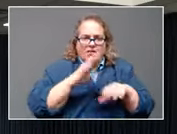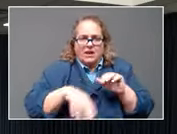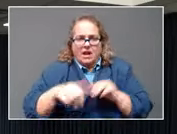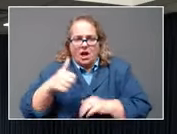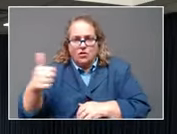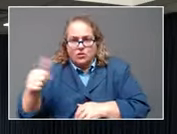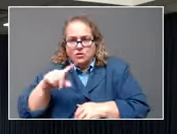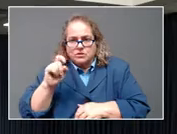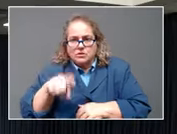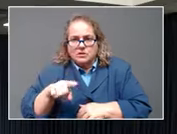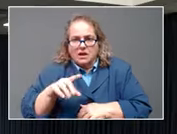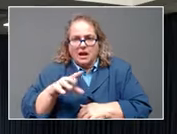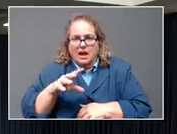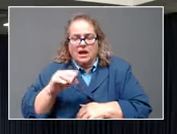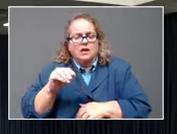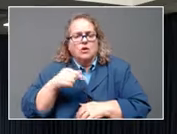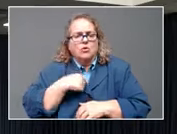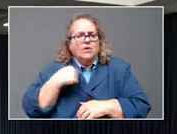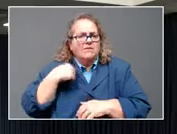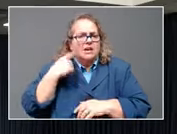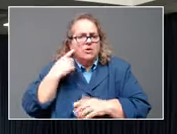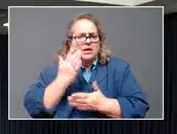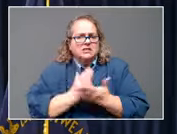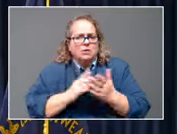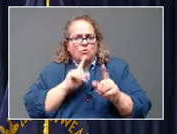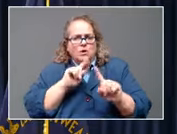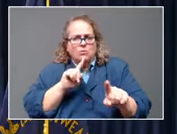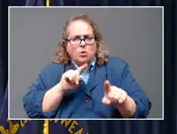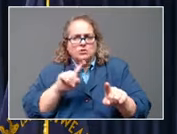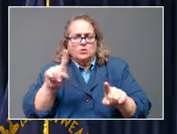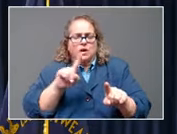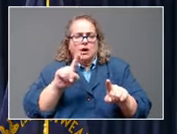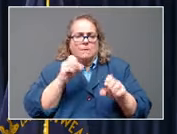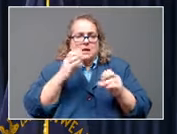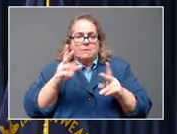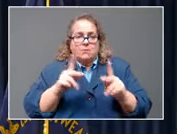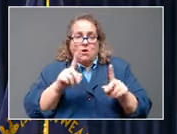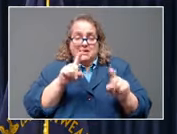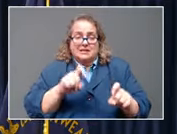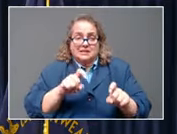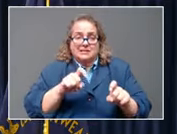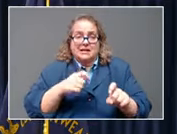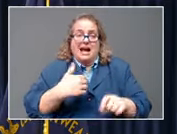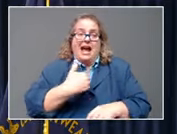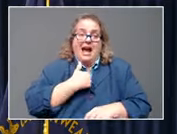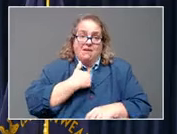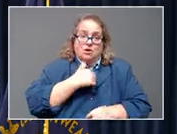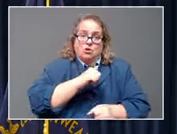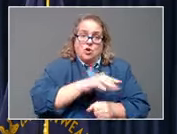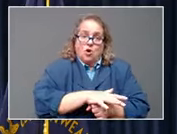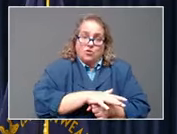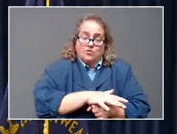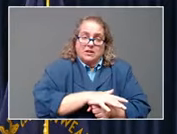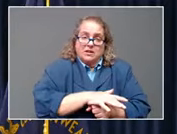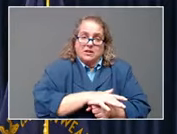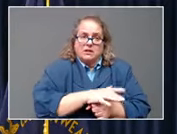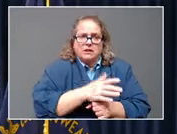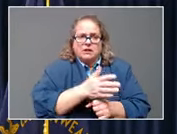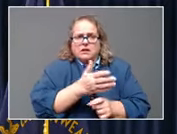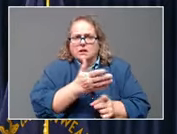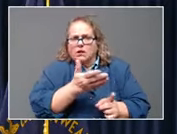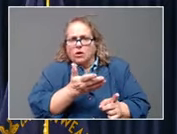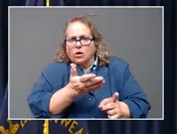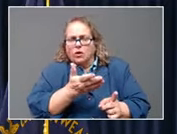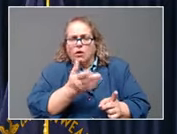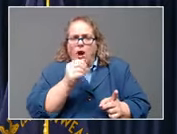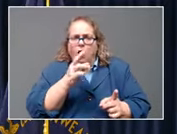is, we're hearing reports of a lot of people are hospitalized who are testing positive for COVID, but that's not why they are hospitalized. Are we breaking that out at this